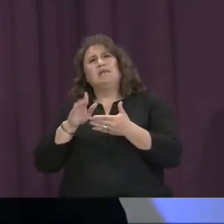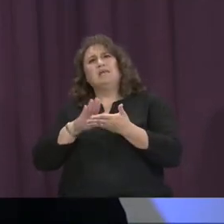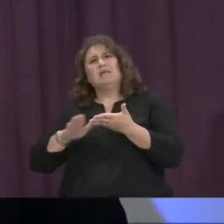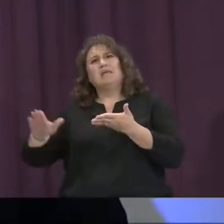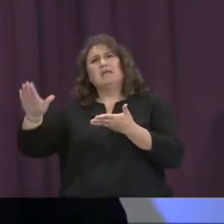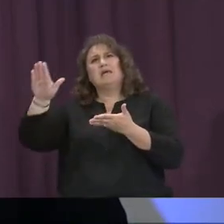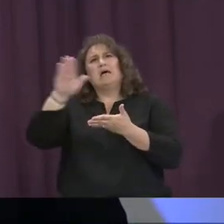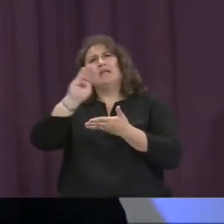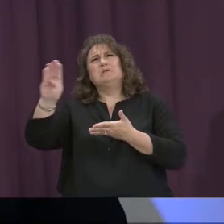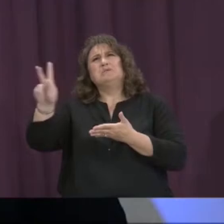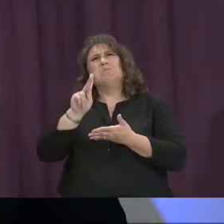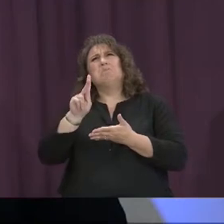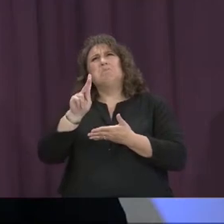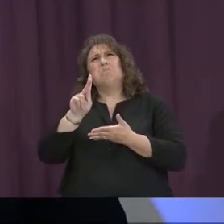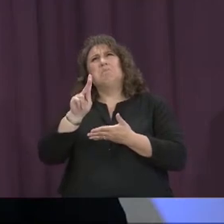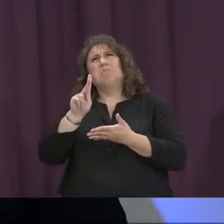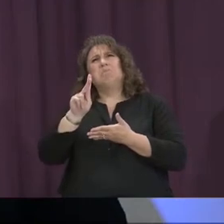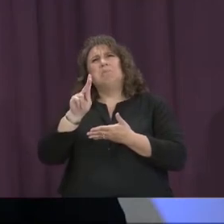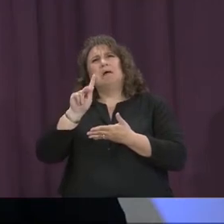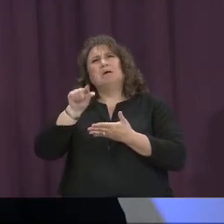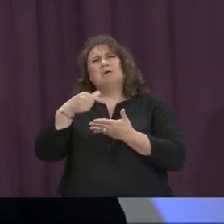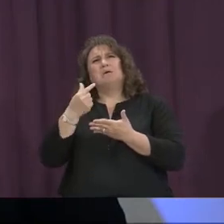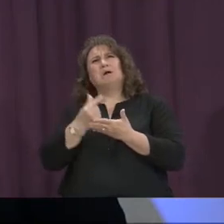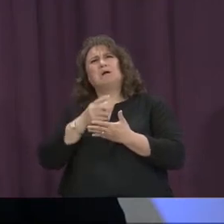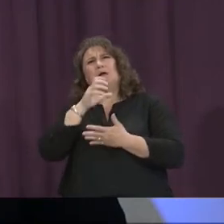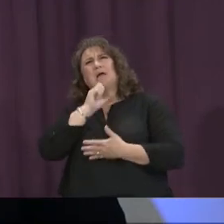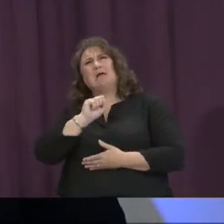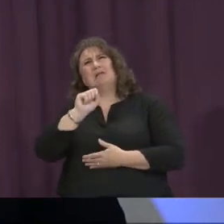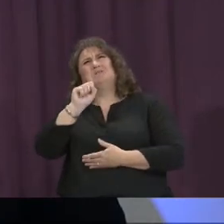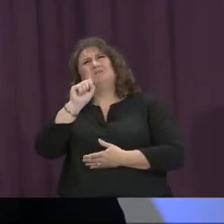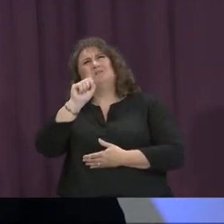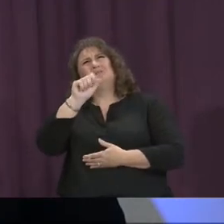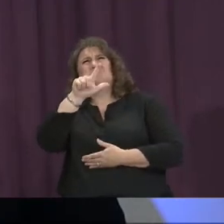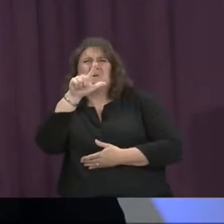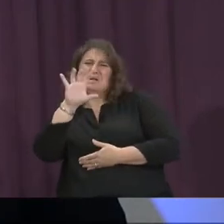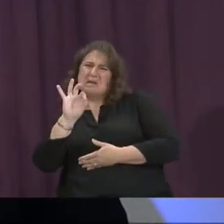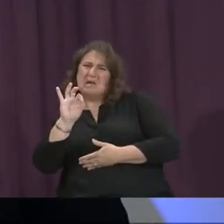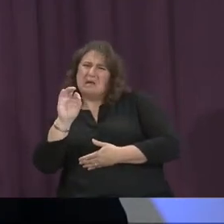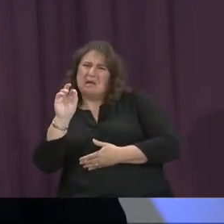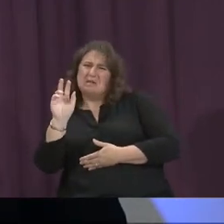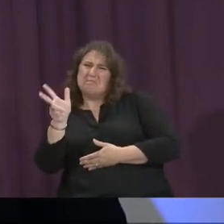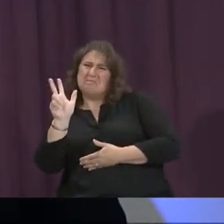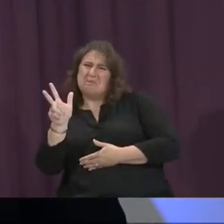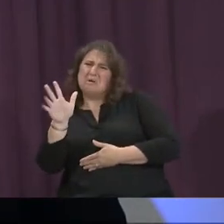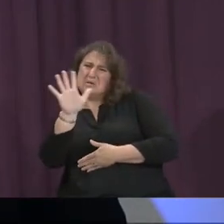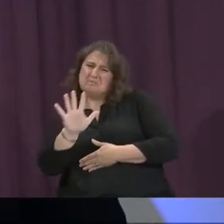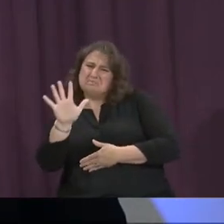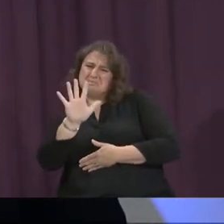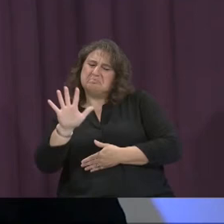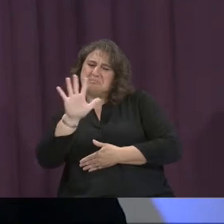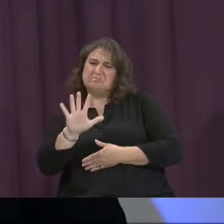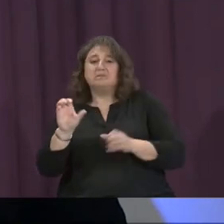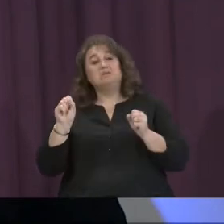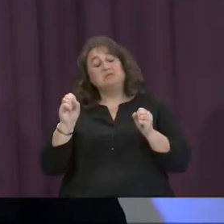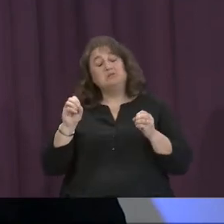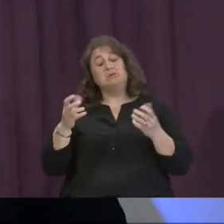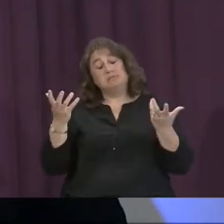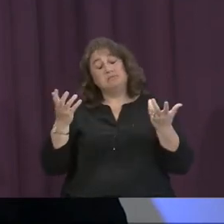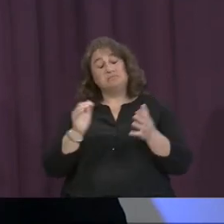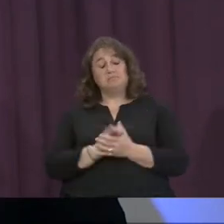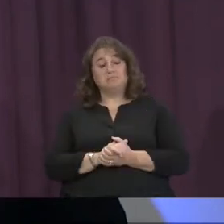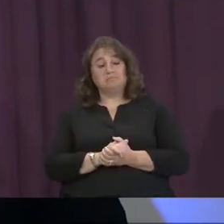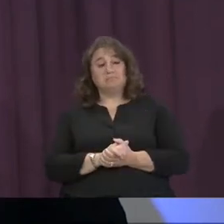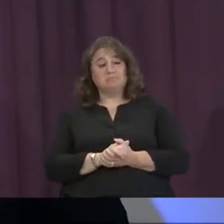until I think I graduated when I was 29 or 30, something like that. Um, so, yeah, so that's, um,